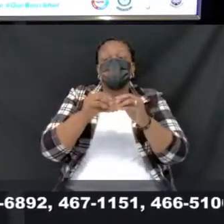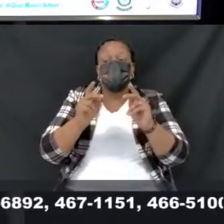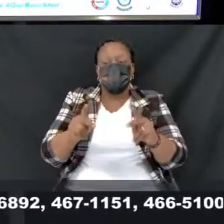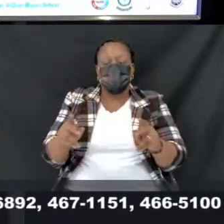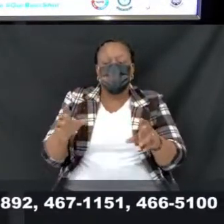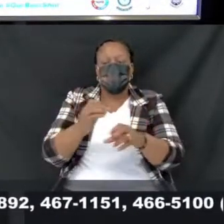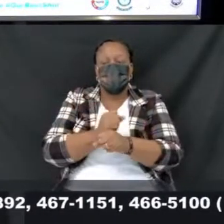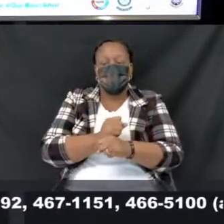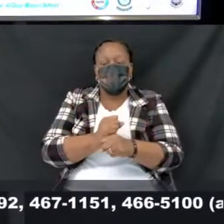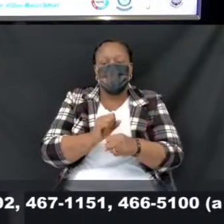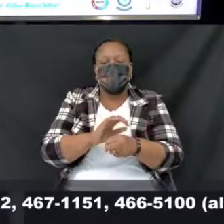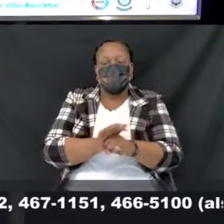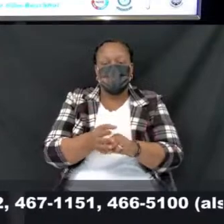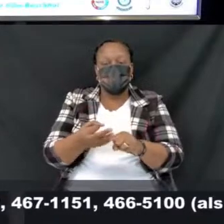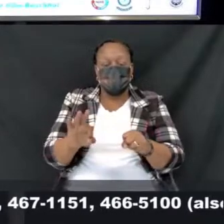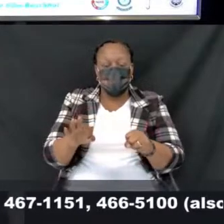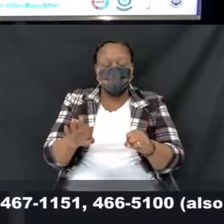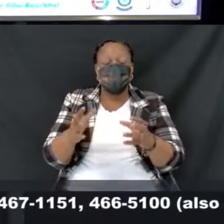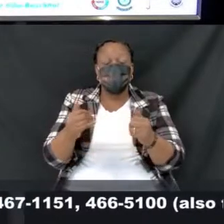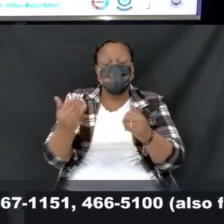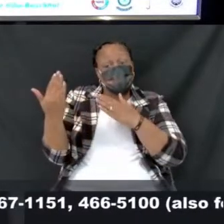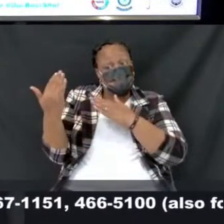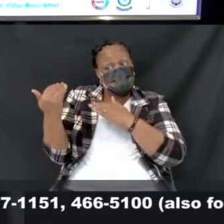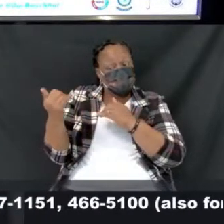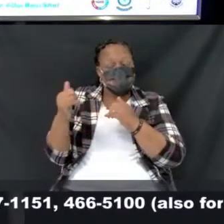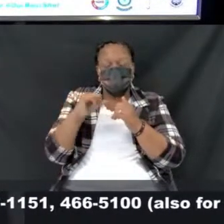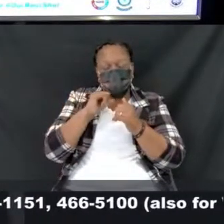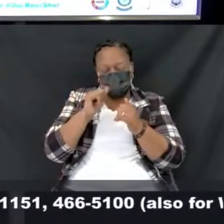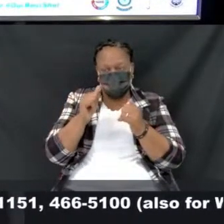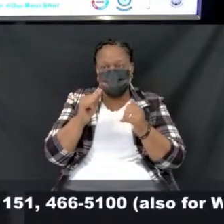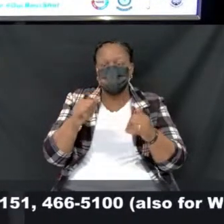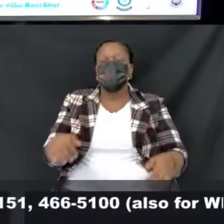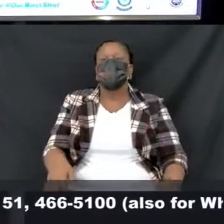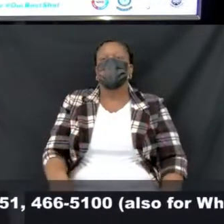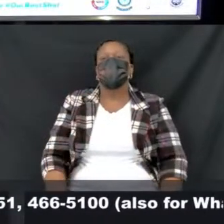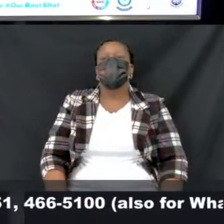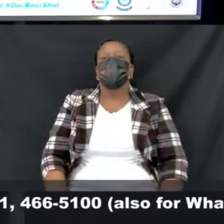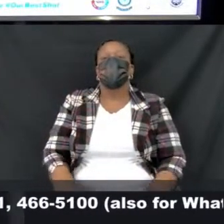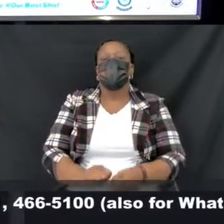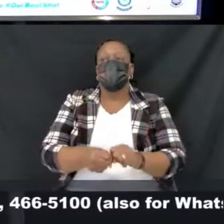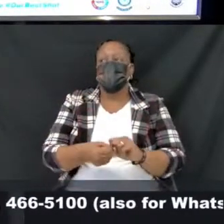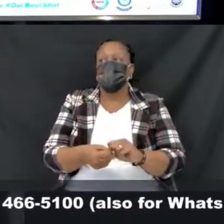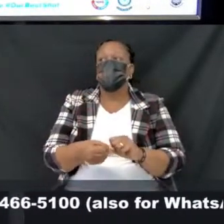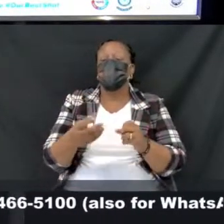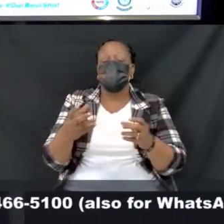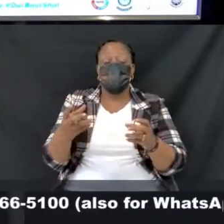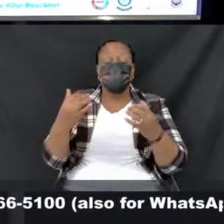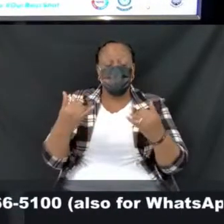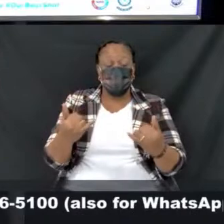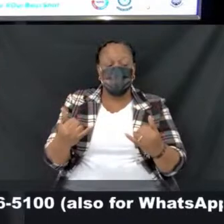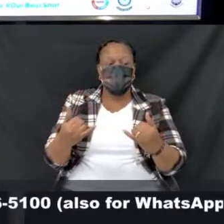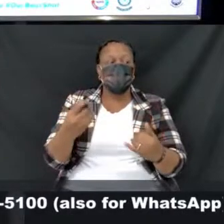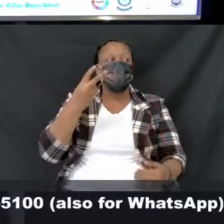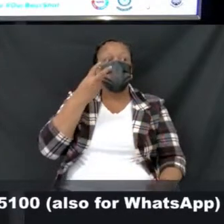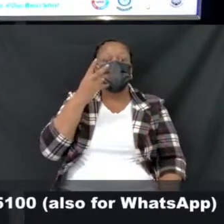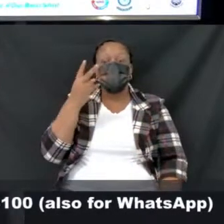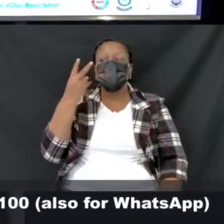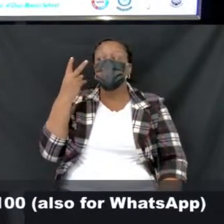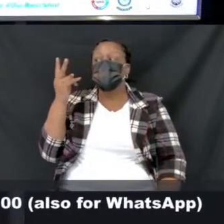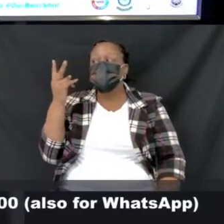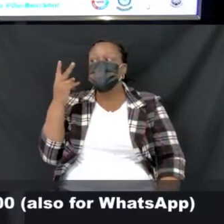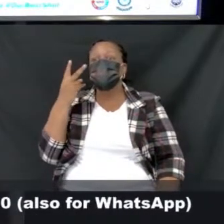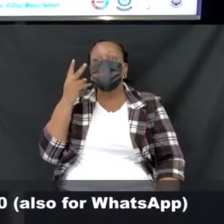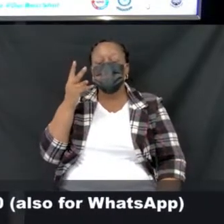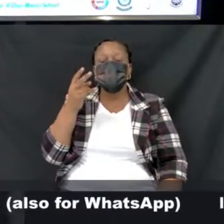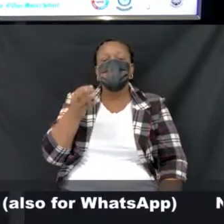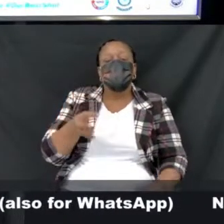schools. And that is something of urgent matter for us. We want to give it a lot of attention to